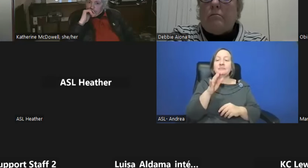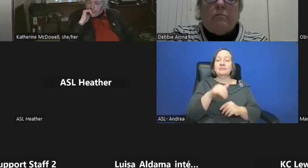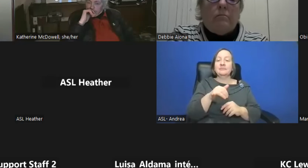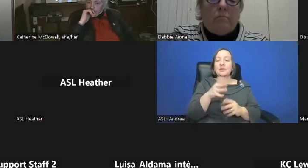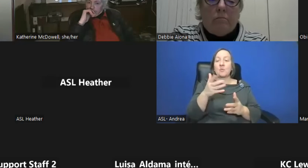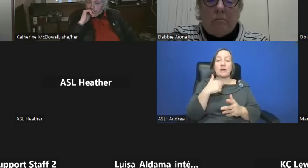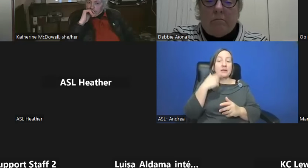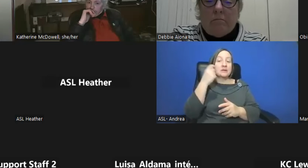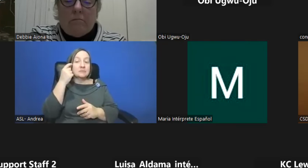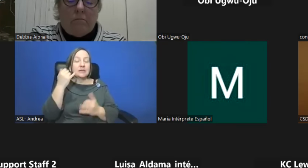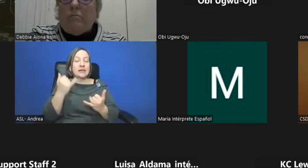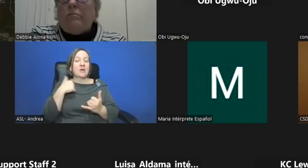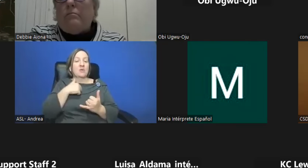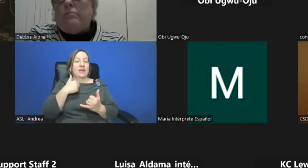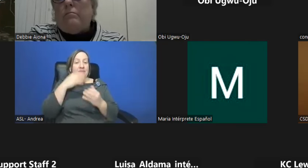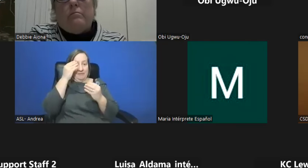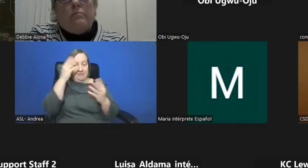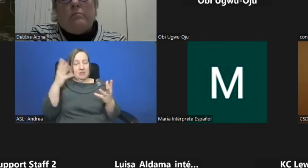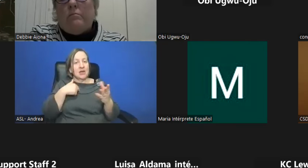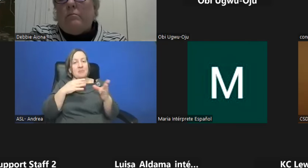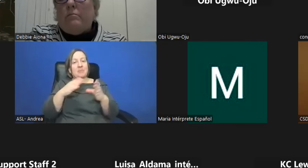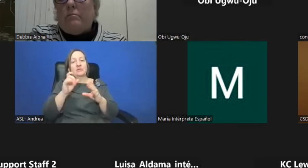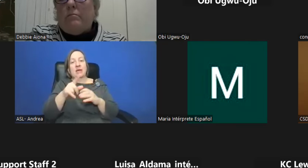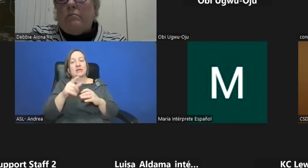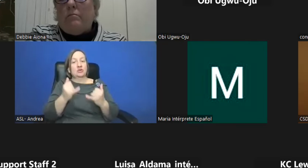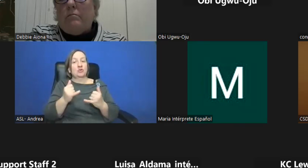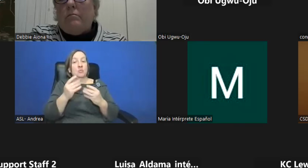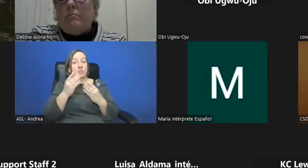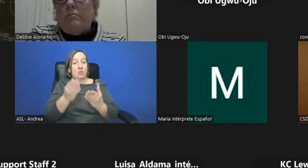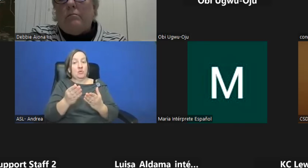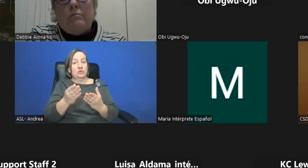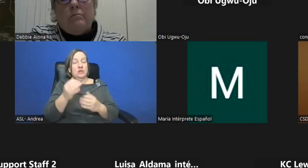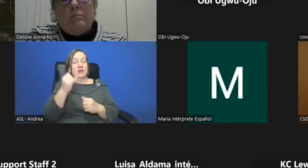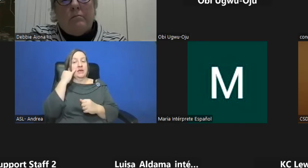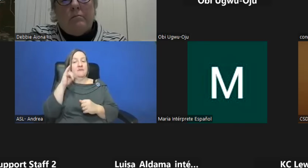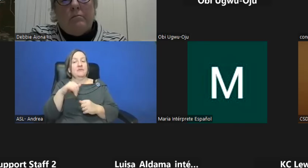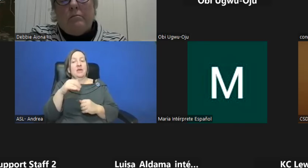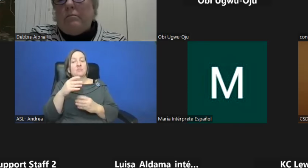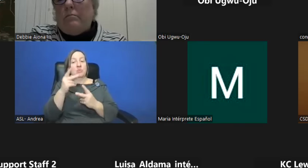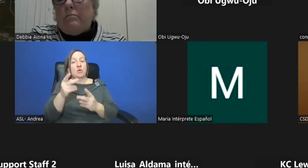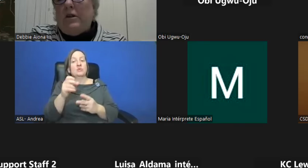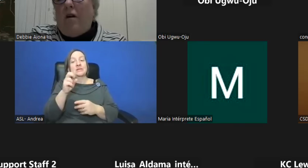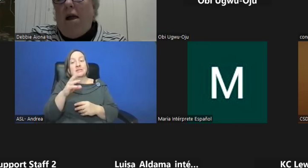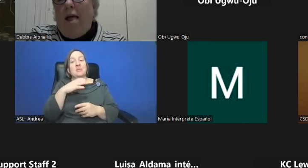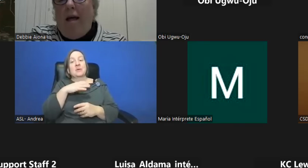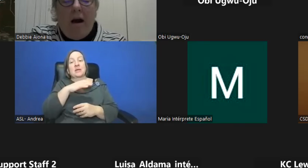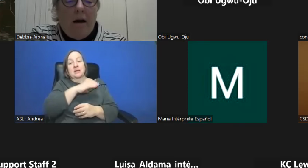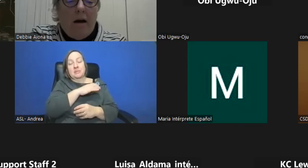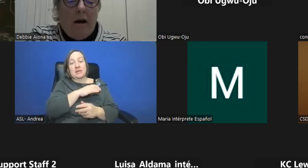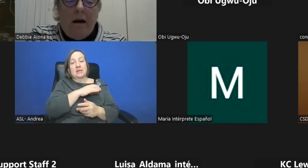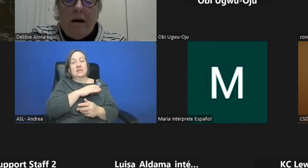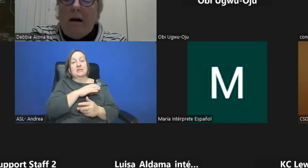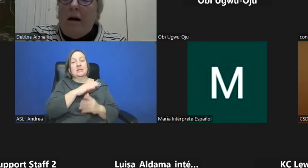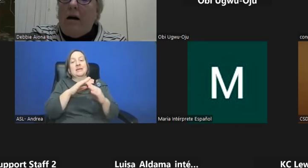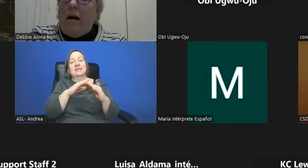What I understood was now that we have that information, I was going to ask if the current proposal, if the proposed subcommittee, I don't know what you call